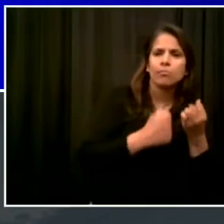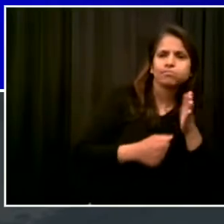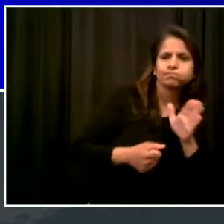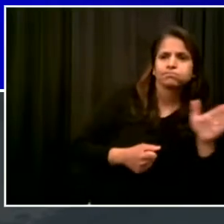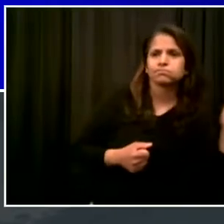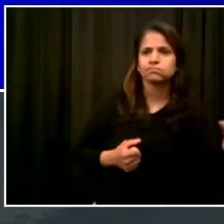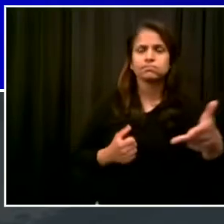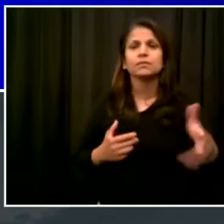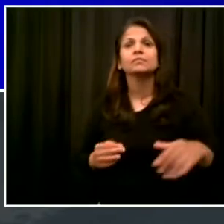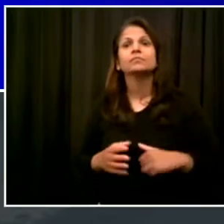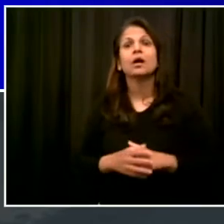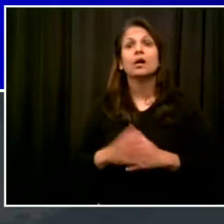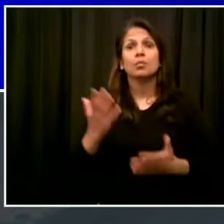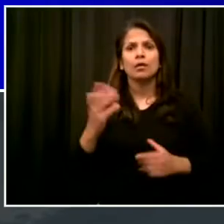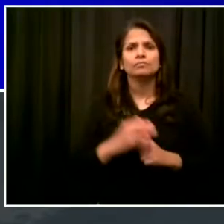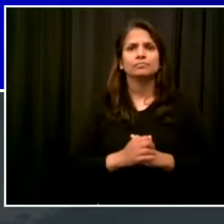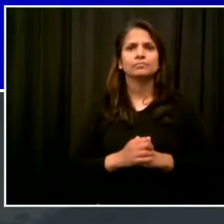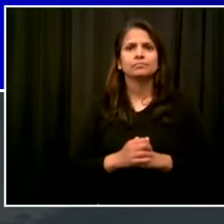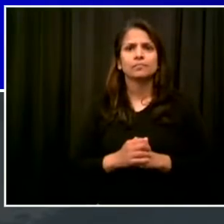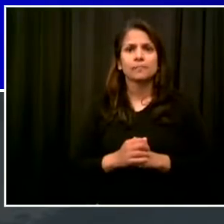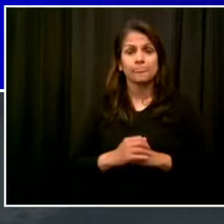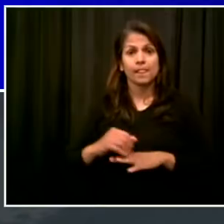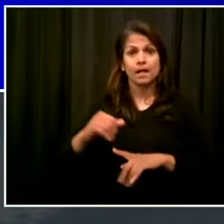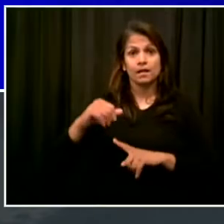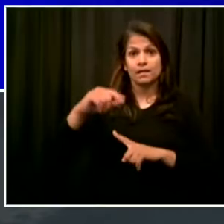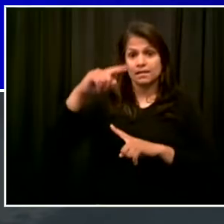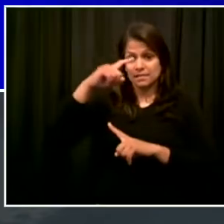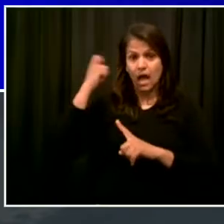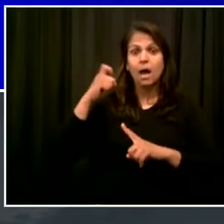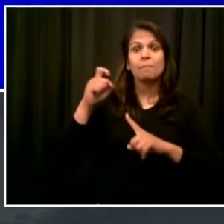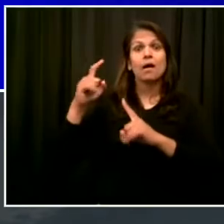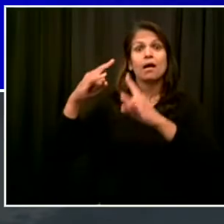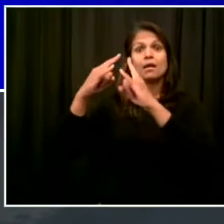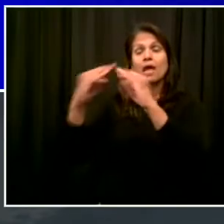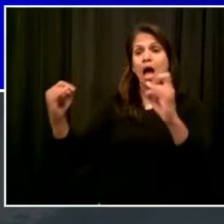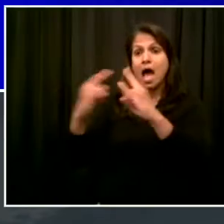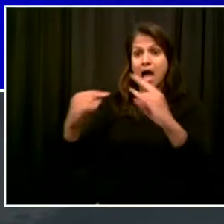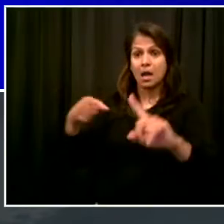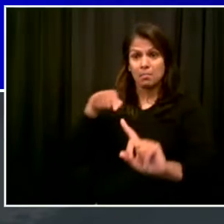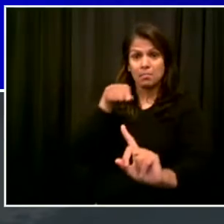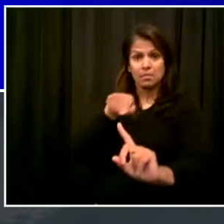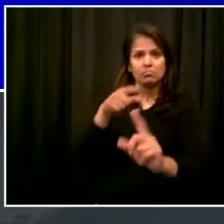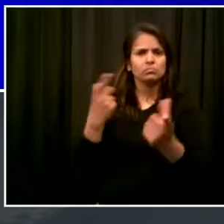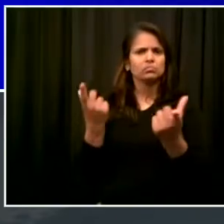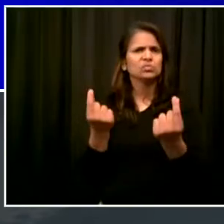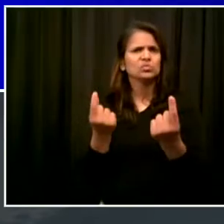Parks Department is going to work with private and nonprofit camps to find space in our parks